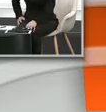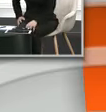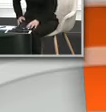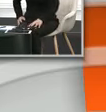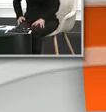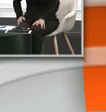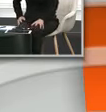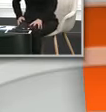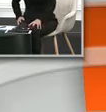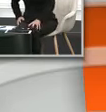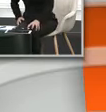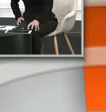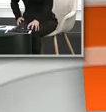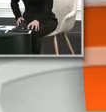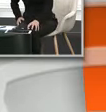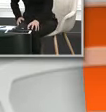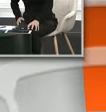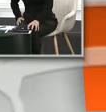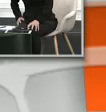Palang Pracharat Party.